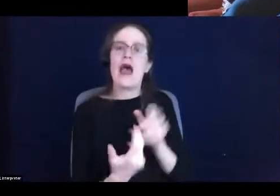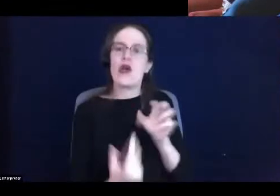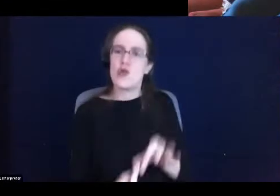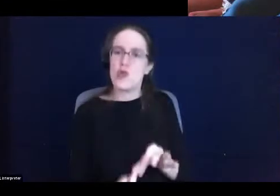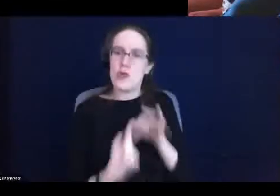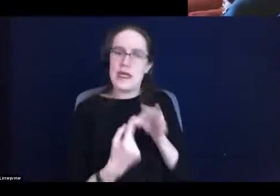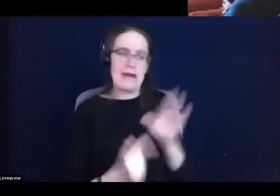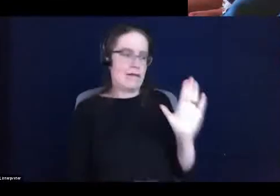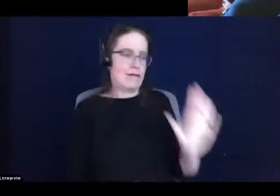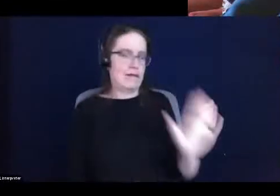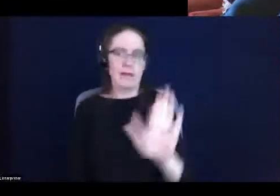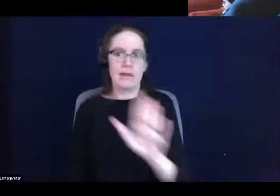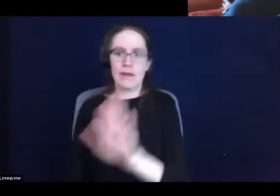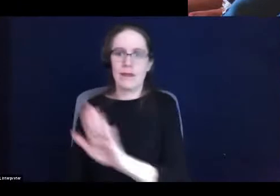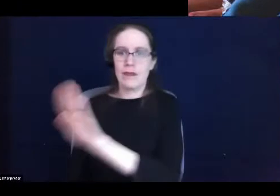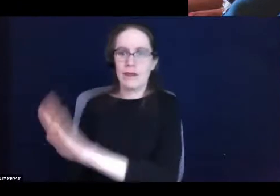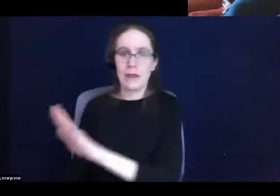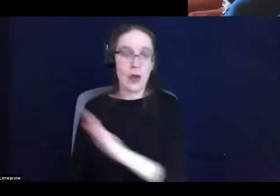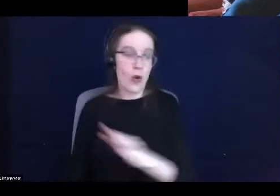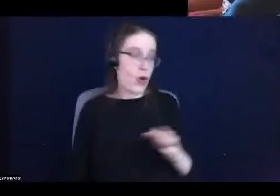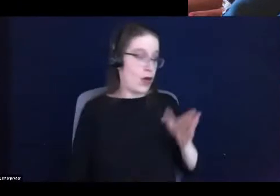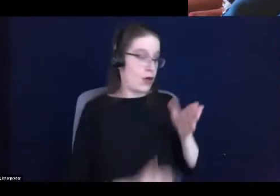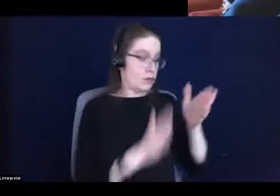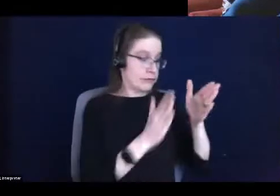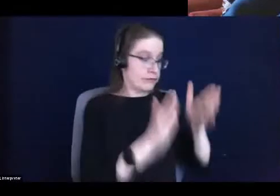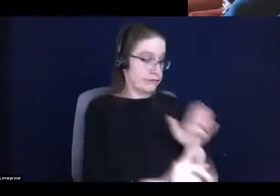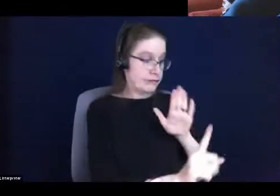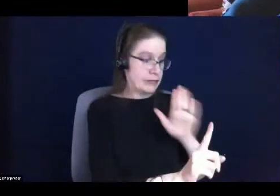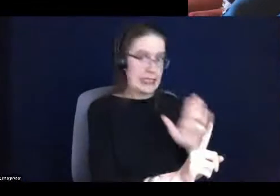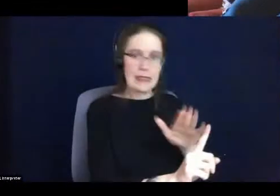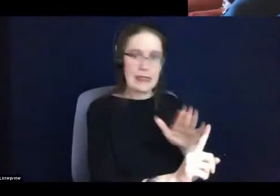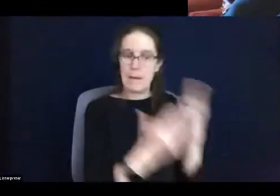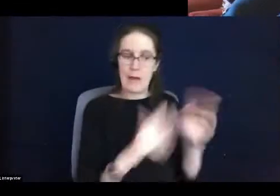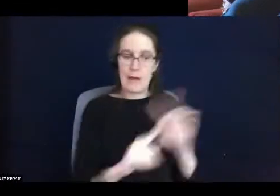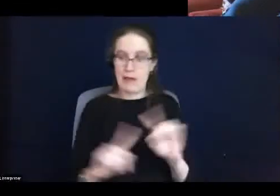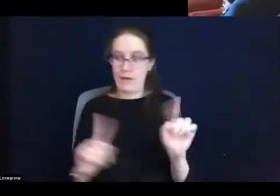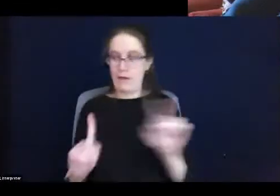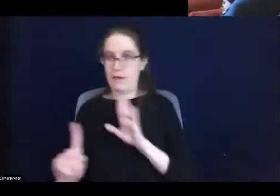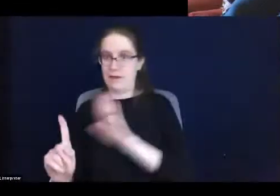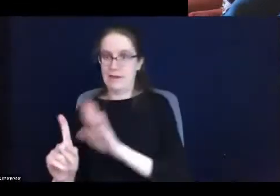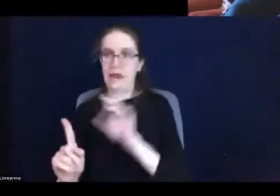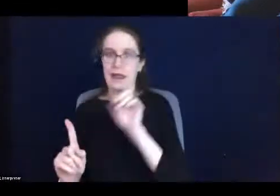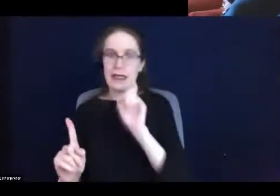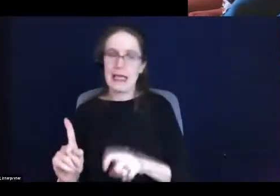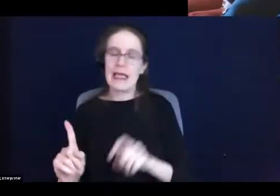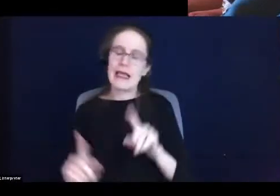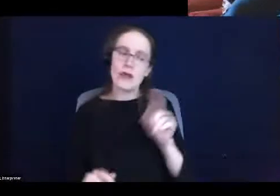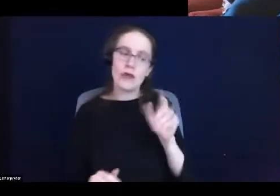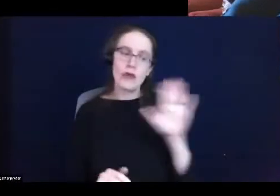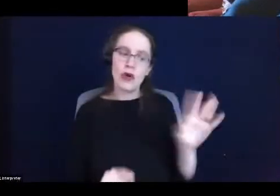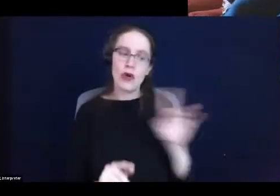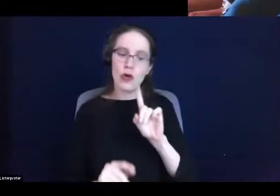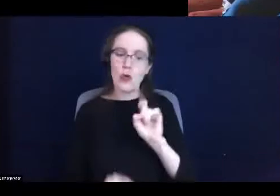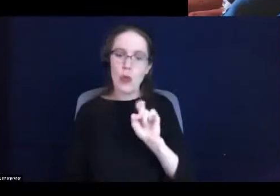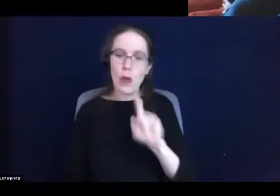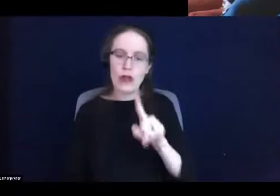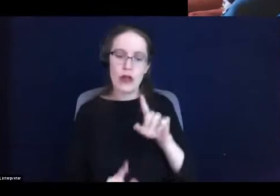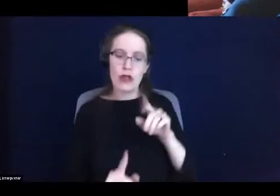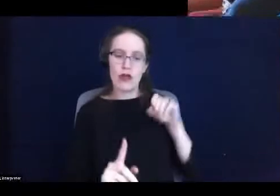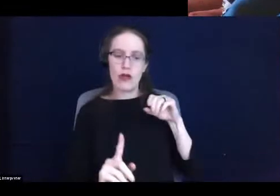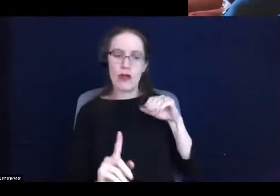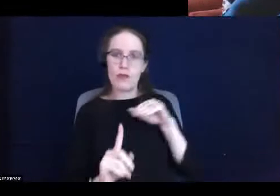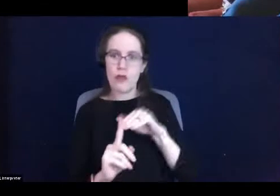Whatever it needs might not be the same as what Quinn needs, so they each should have different questions and prompts for their emotional safety